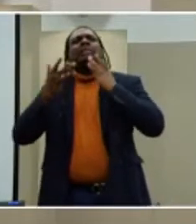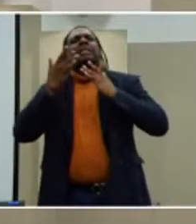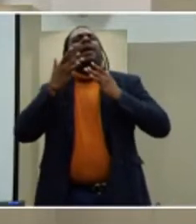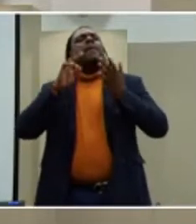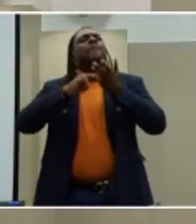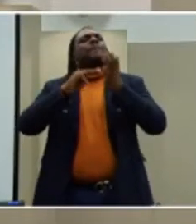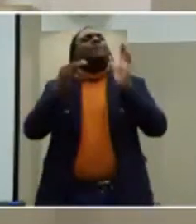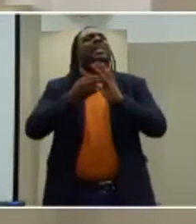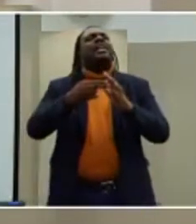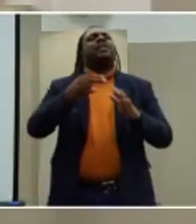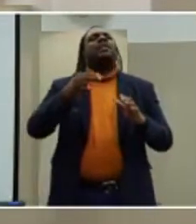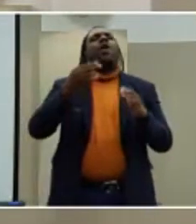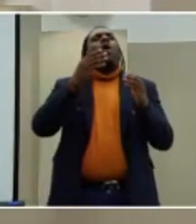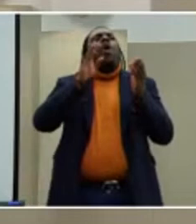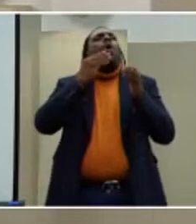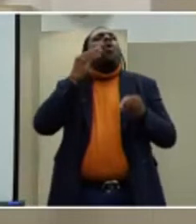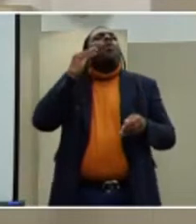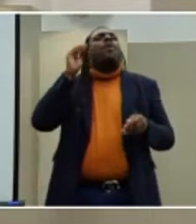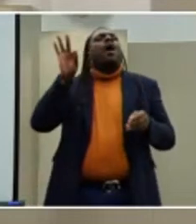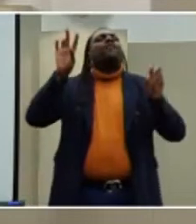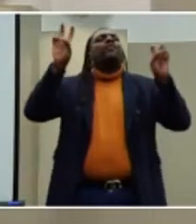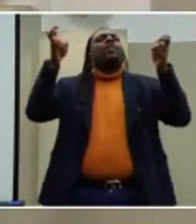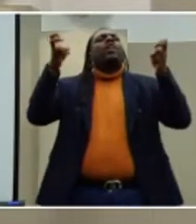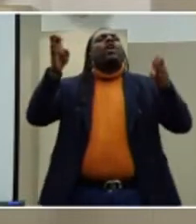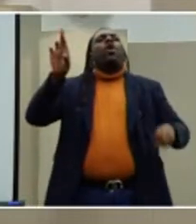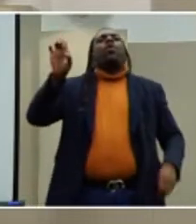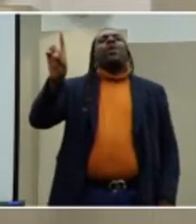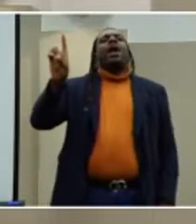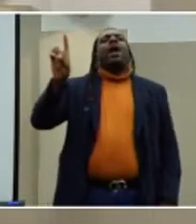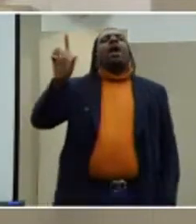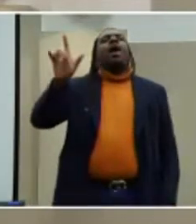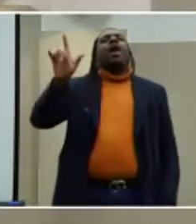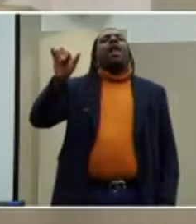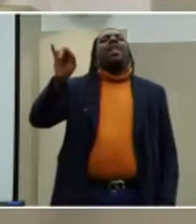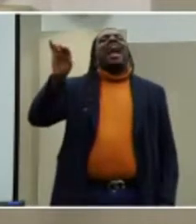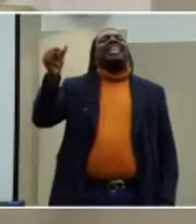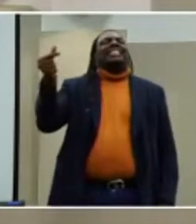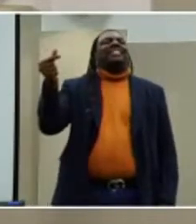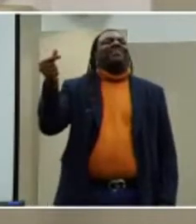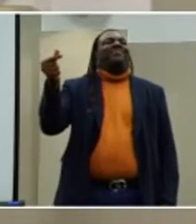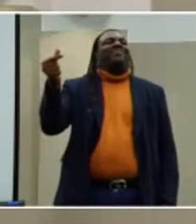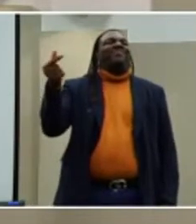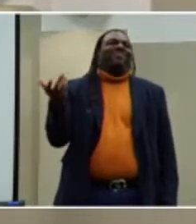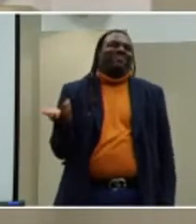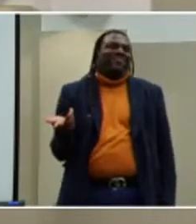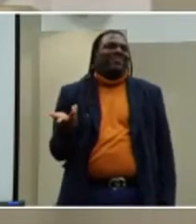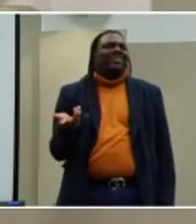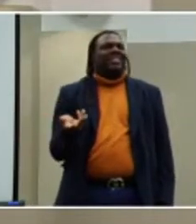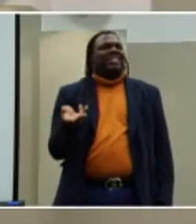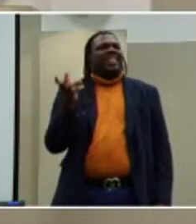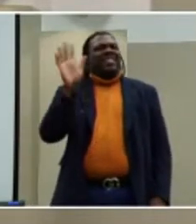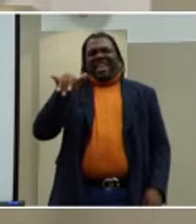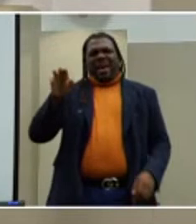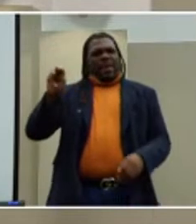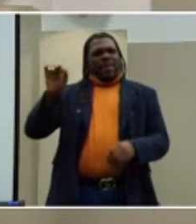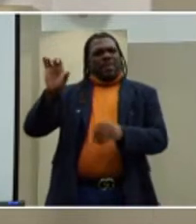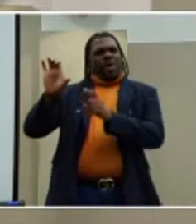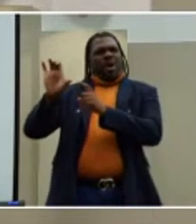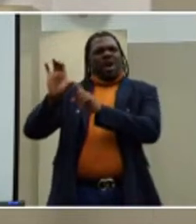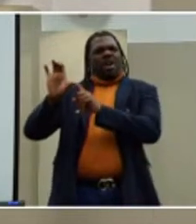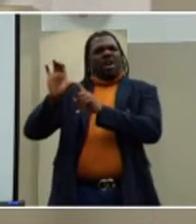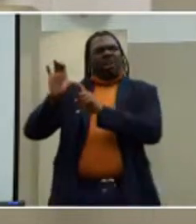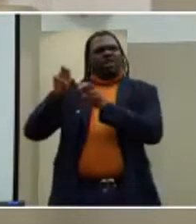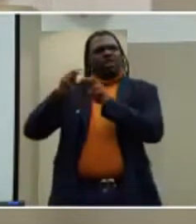And to make a correlation between that and accessibility, the MARC train stop in